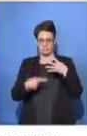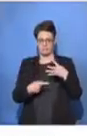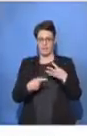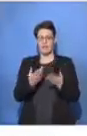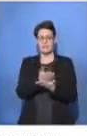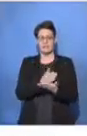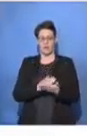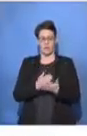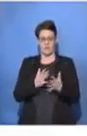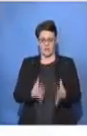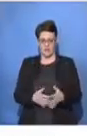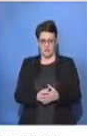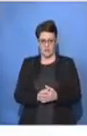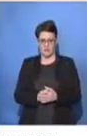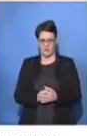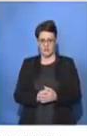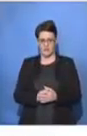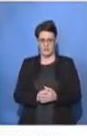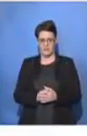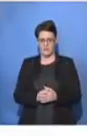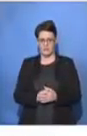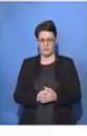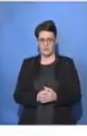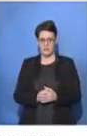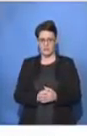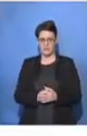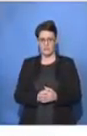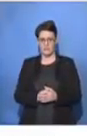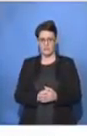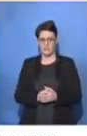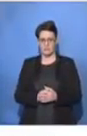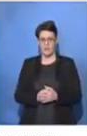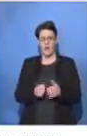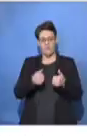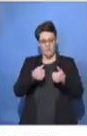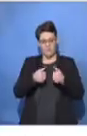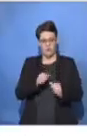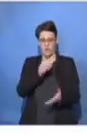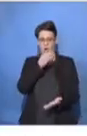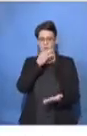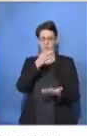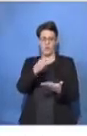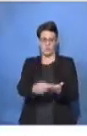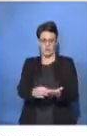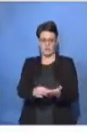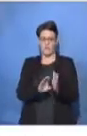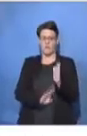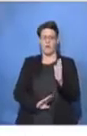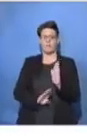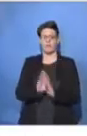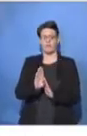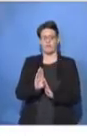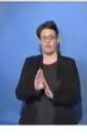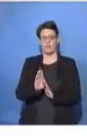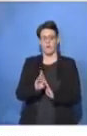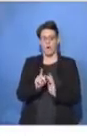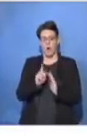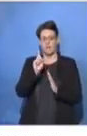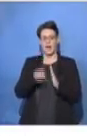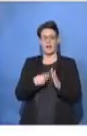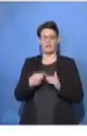stakeholders, the SIOM proposes the following recommendations for the improvement of the